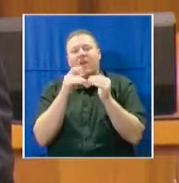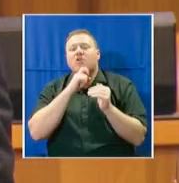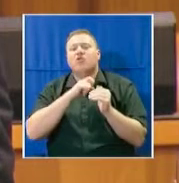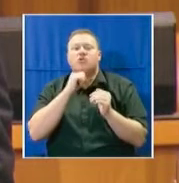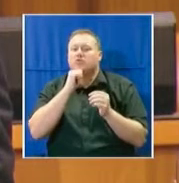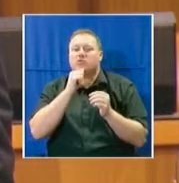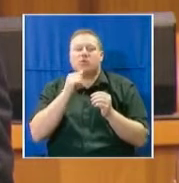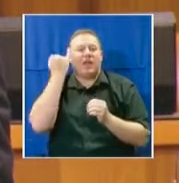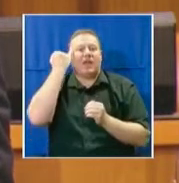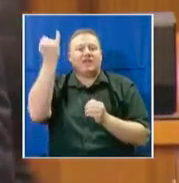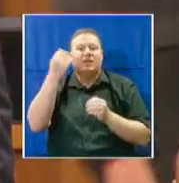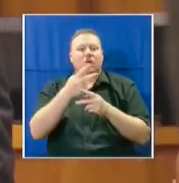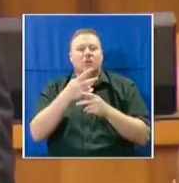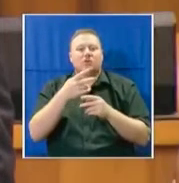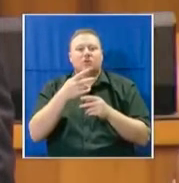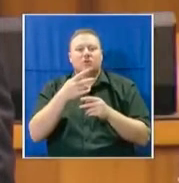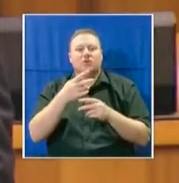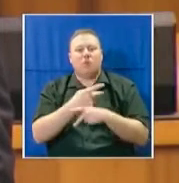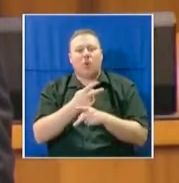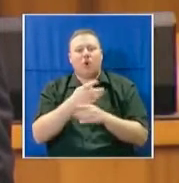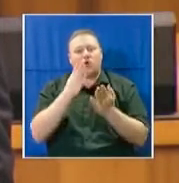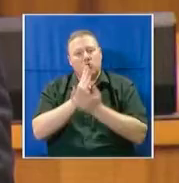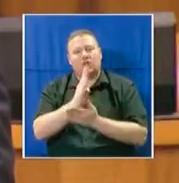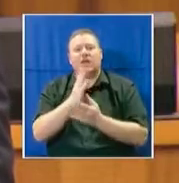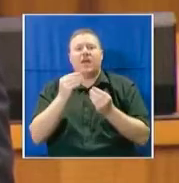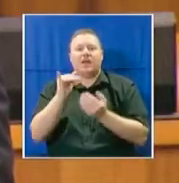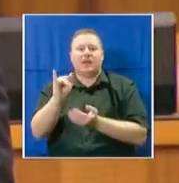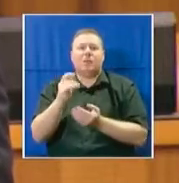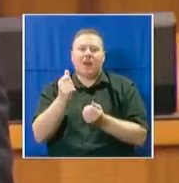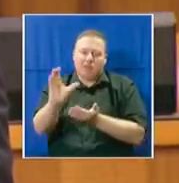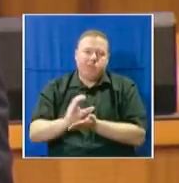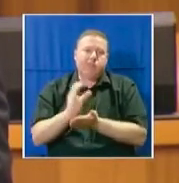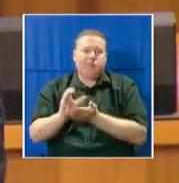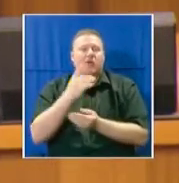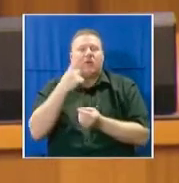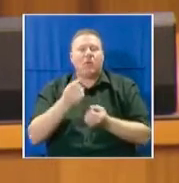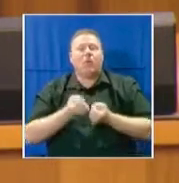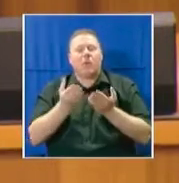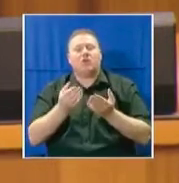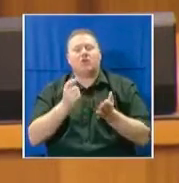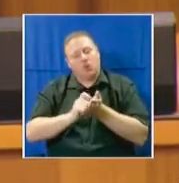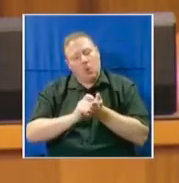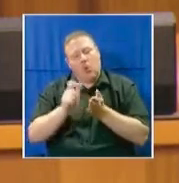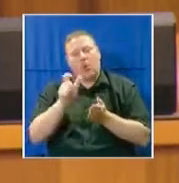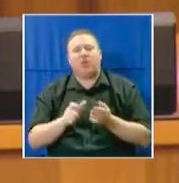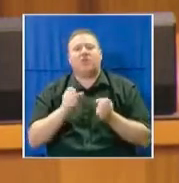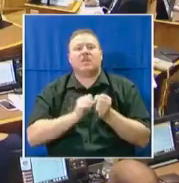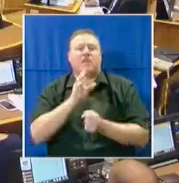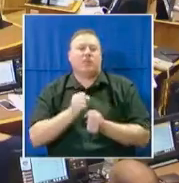property rights and the potential income of authors and publishers in South Africa? Thank you. The Honourable